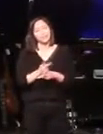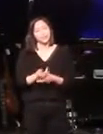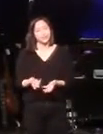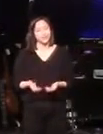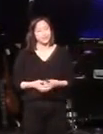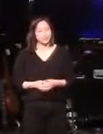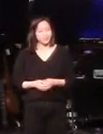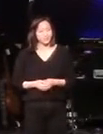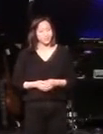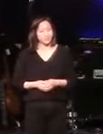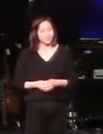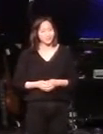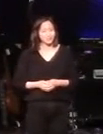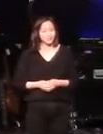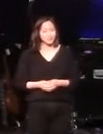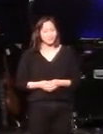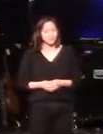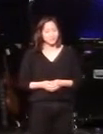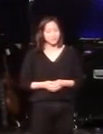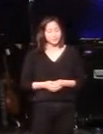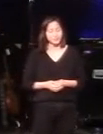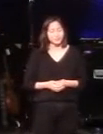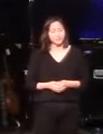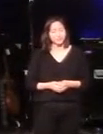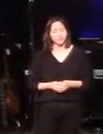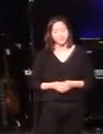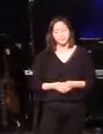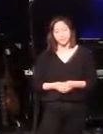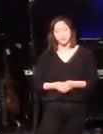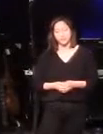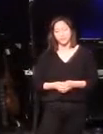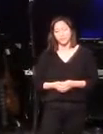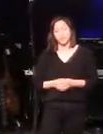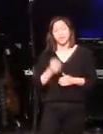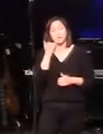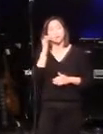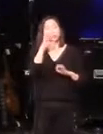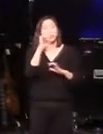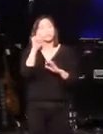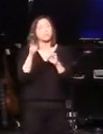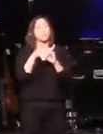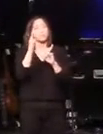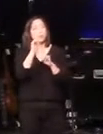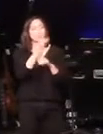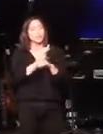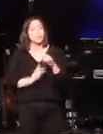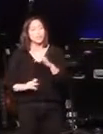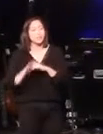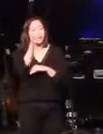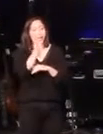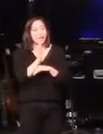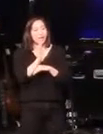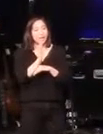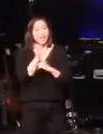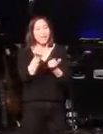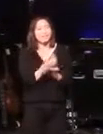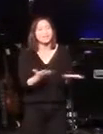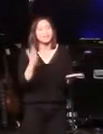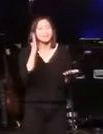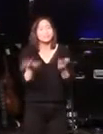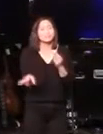But seek first the kingdom of God, and all these things will be added to you. Again, all these things will be added to you. Watch